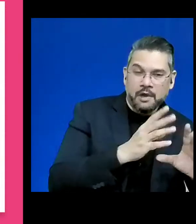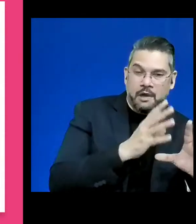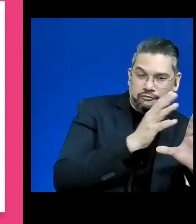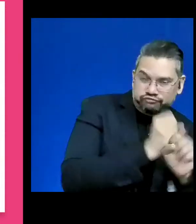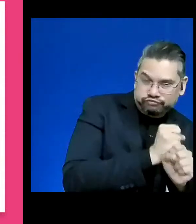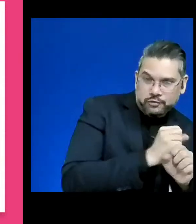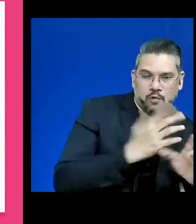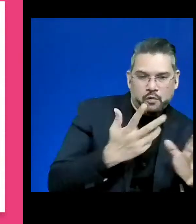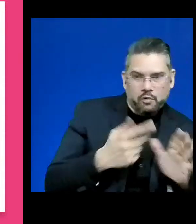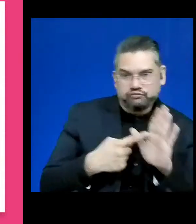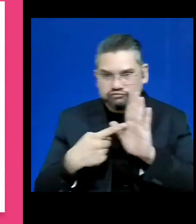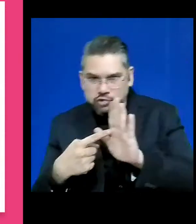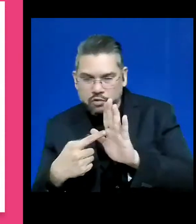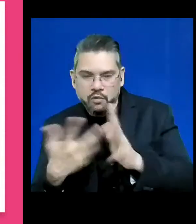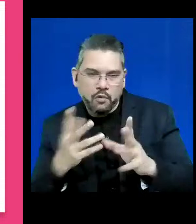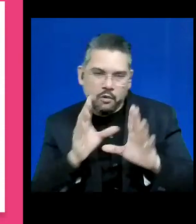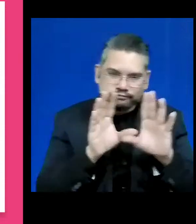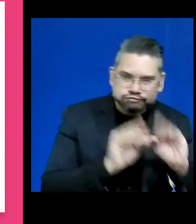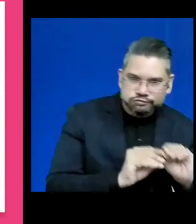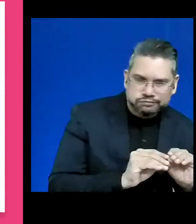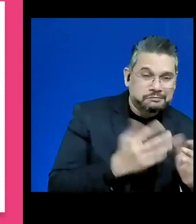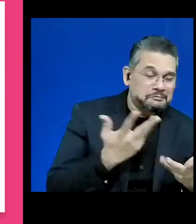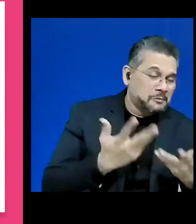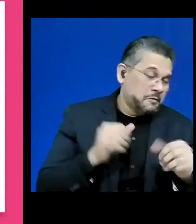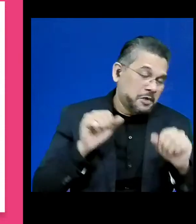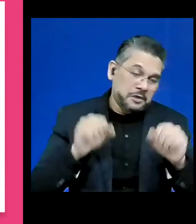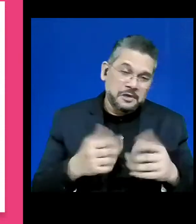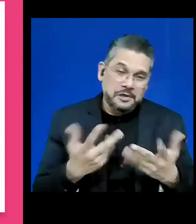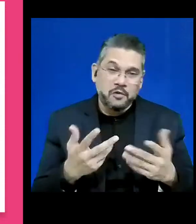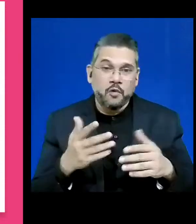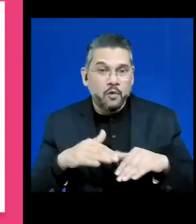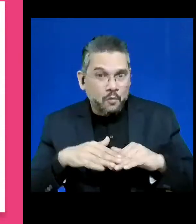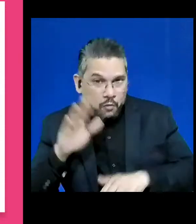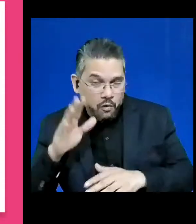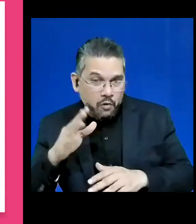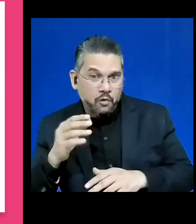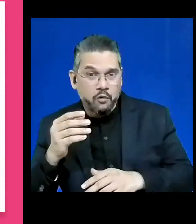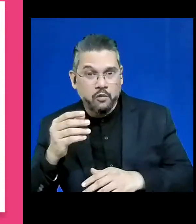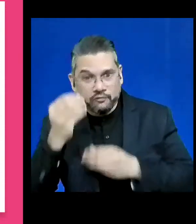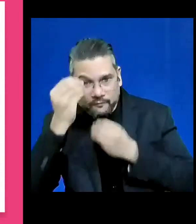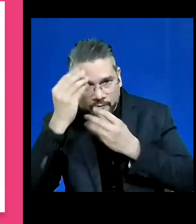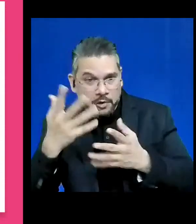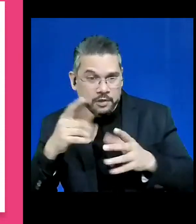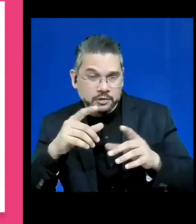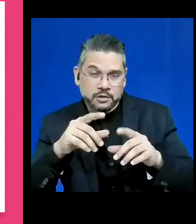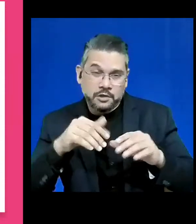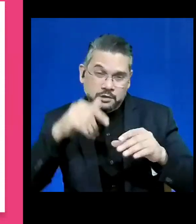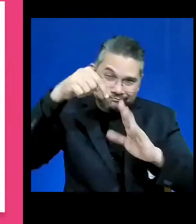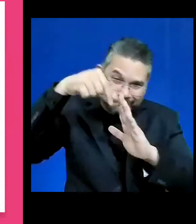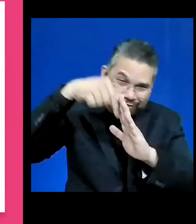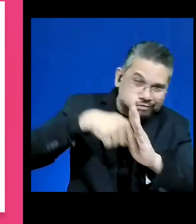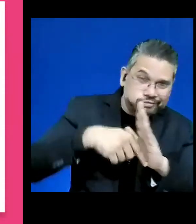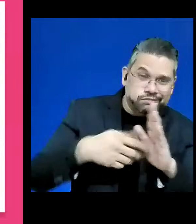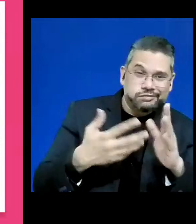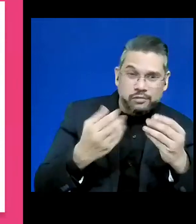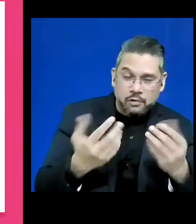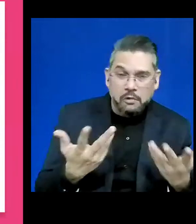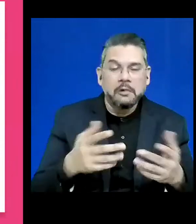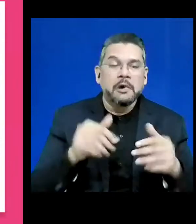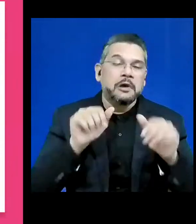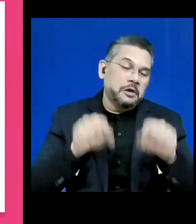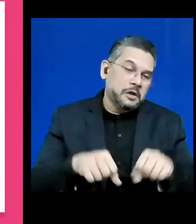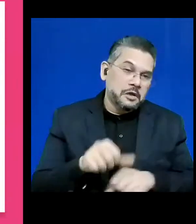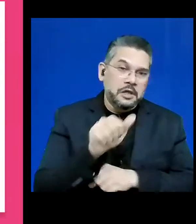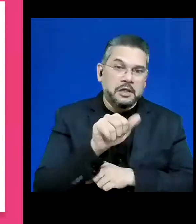they may want to see. They may want more information about decorative images, for example, and things like